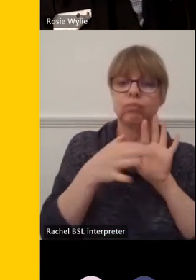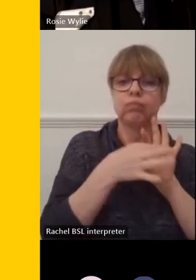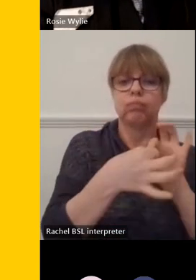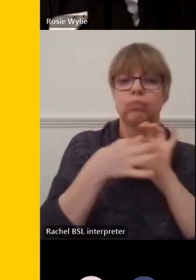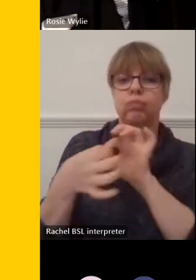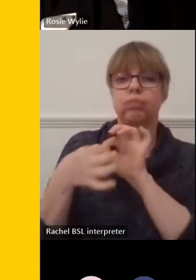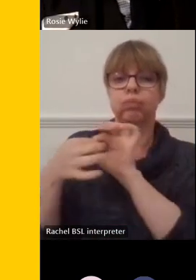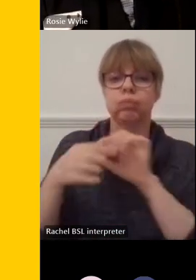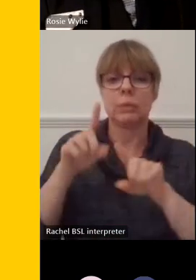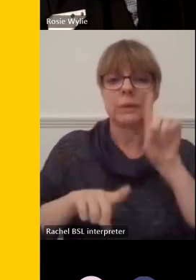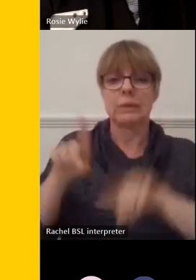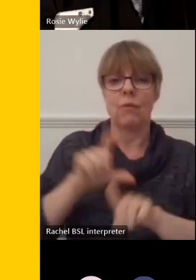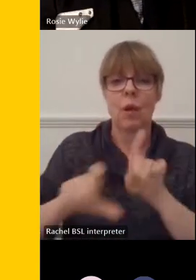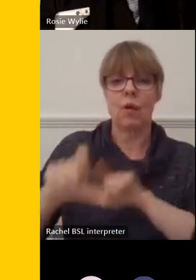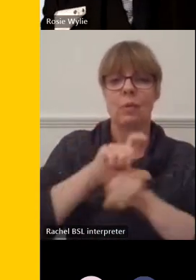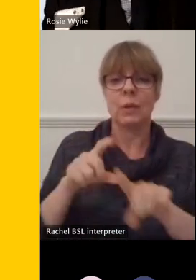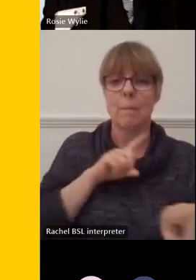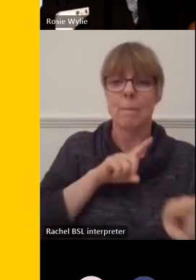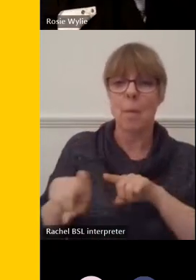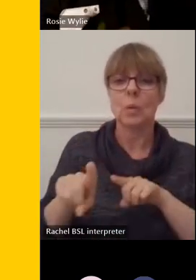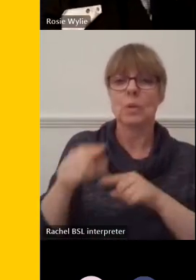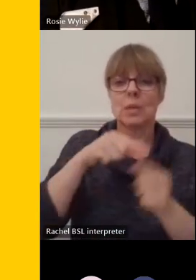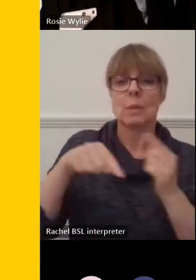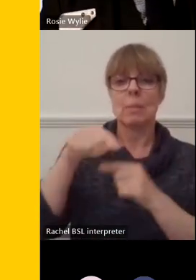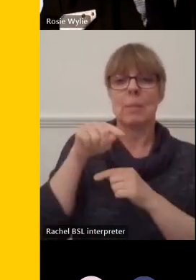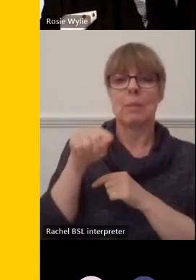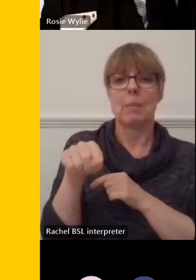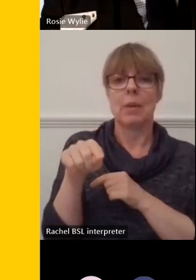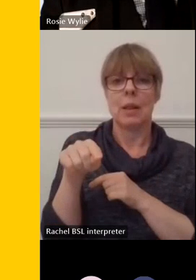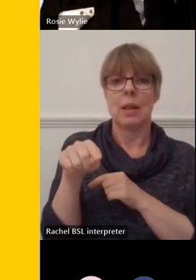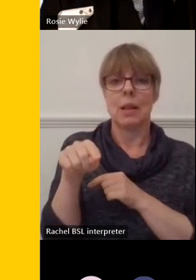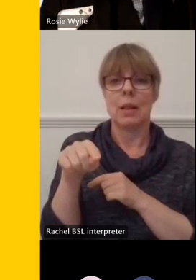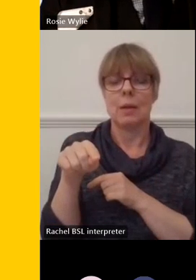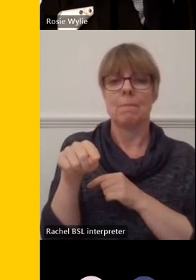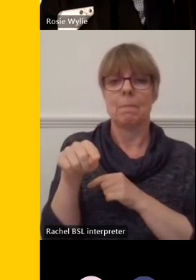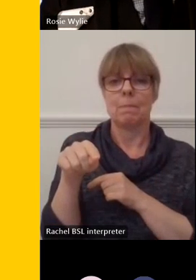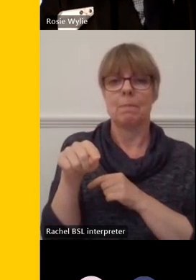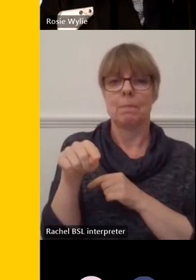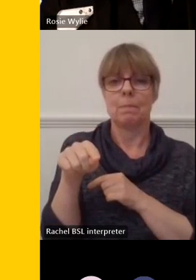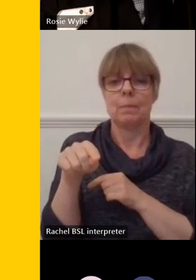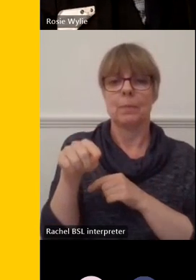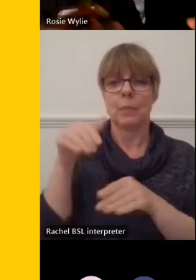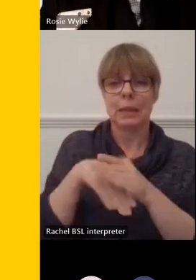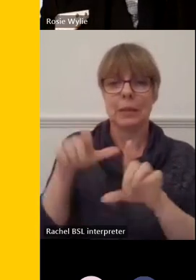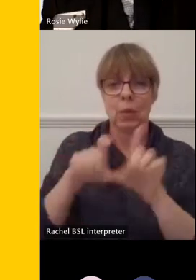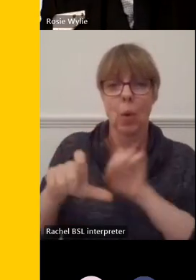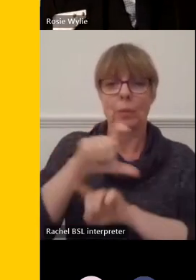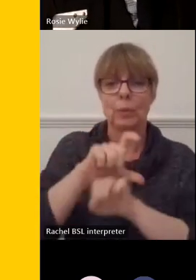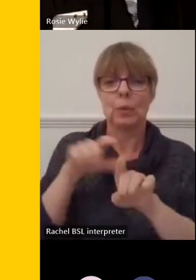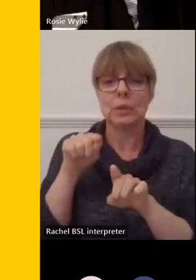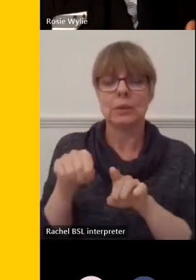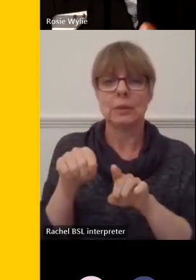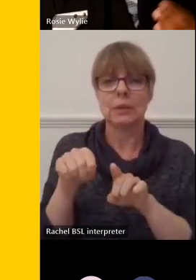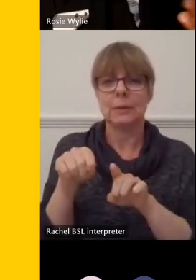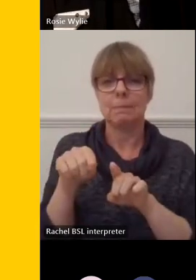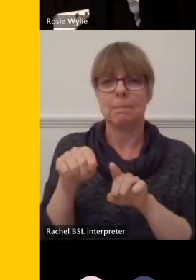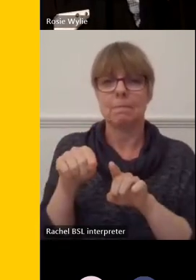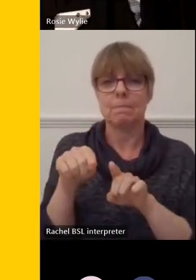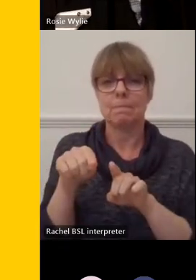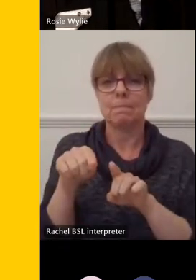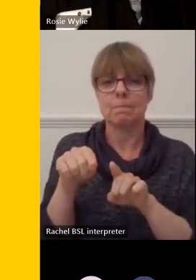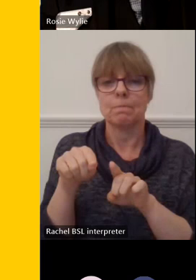everybody, or most people, a majority of the community, could feel connected with what we are doing. And it's not because specifically